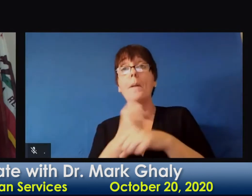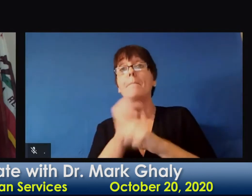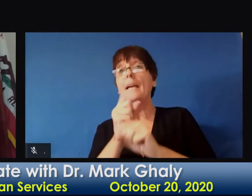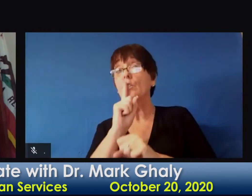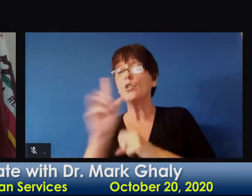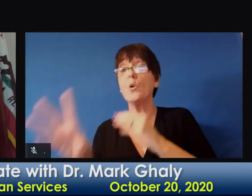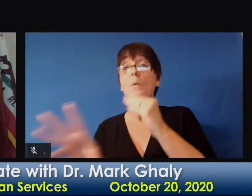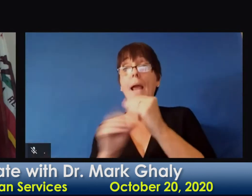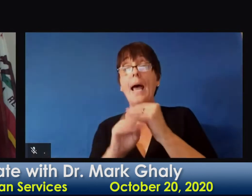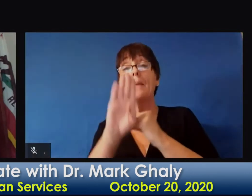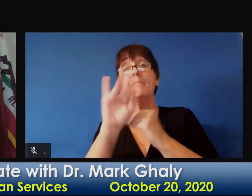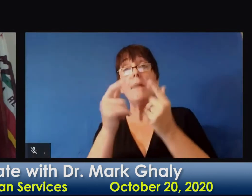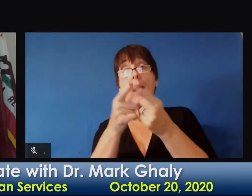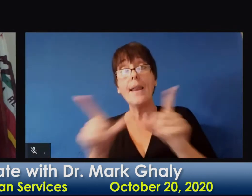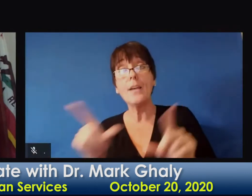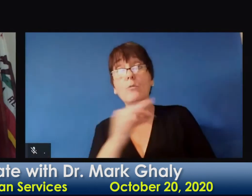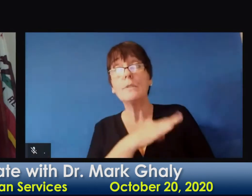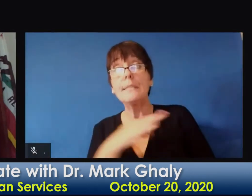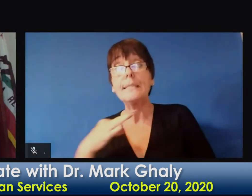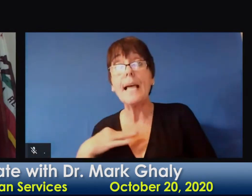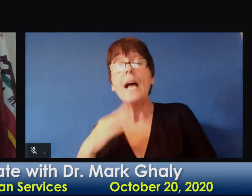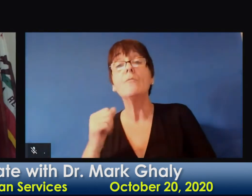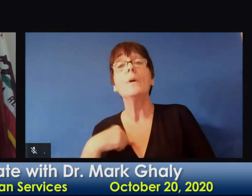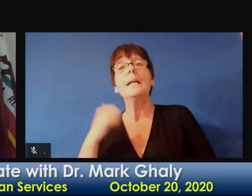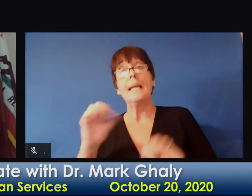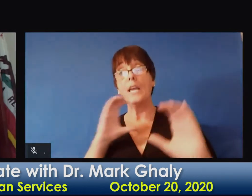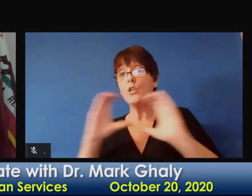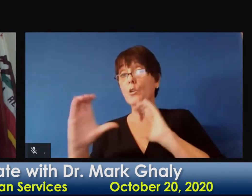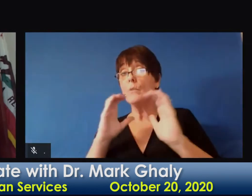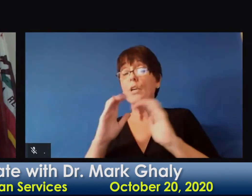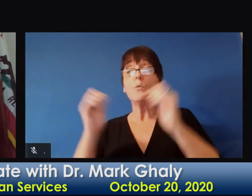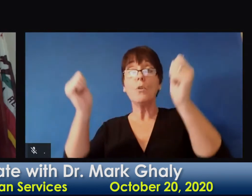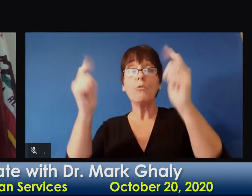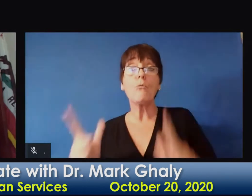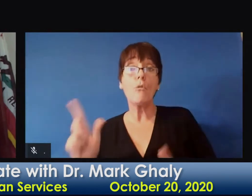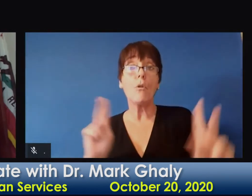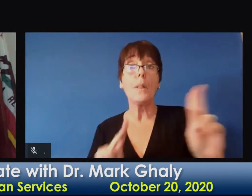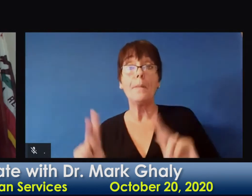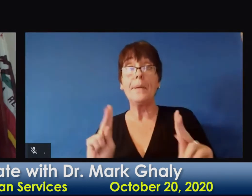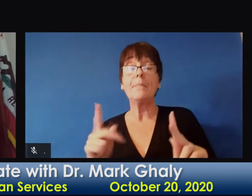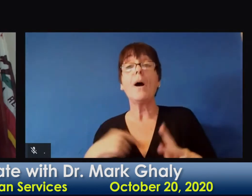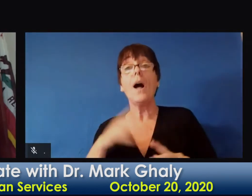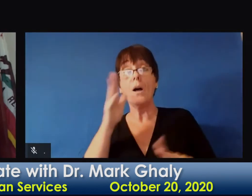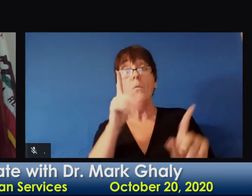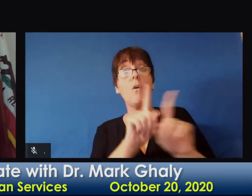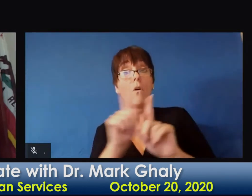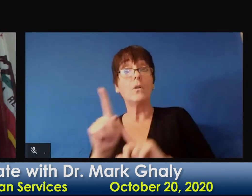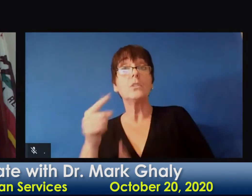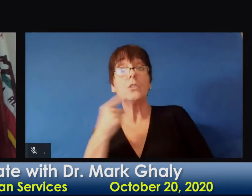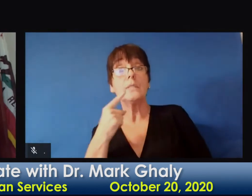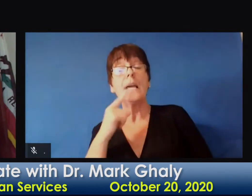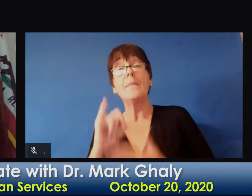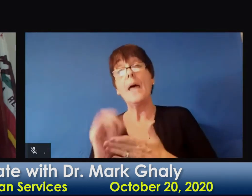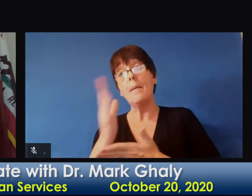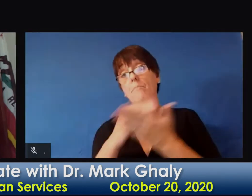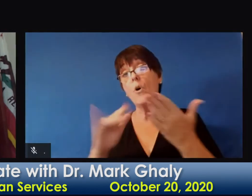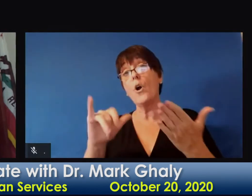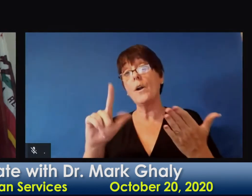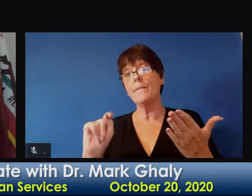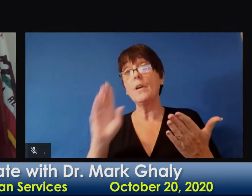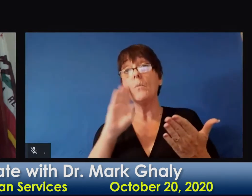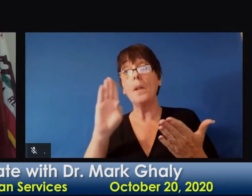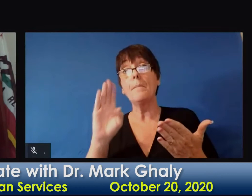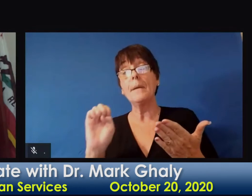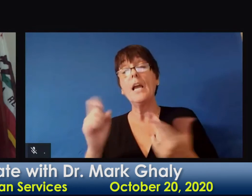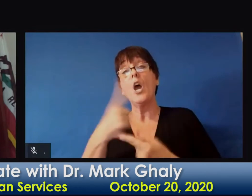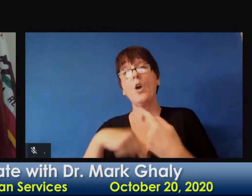add bilingual staff and that we can communicate with all individuals. I will also say that a portion of it is going to be